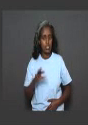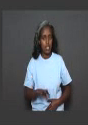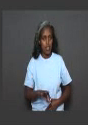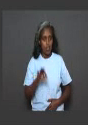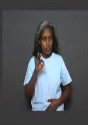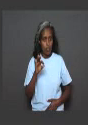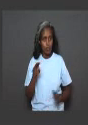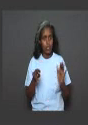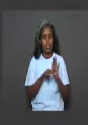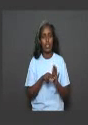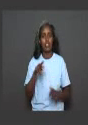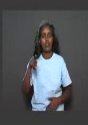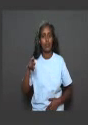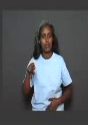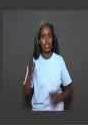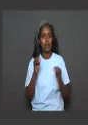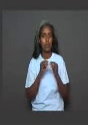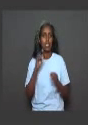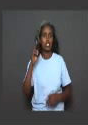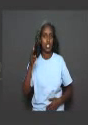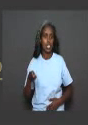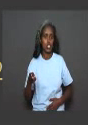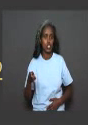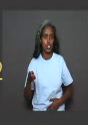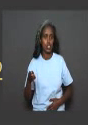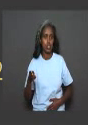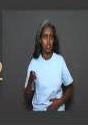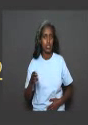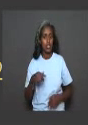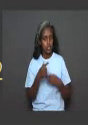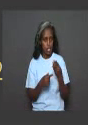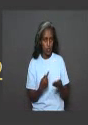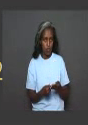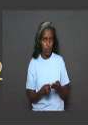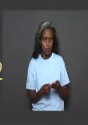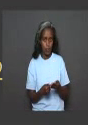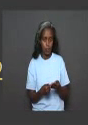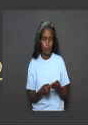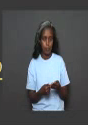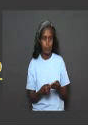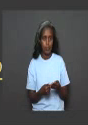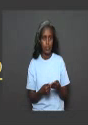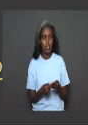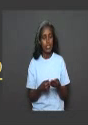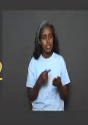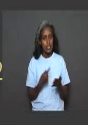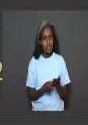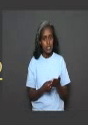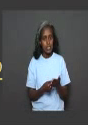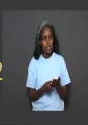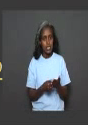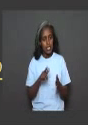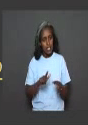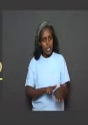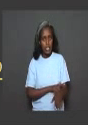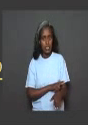by negative p plus h. Therefore, since length cannot